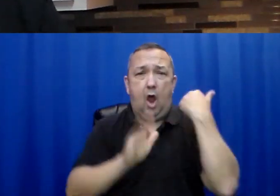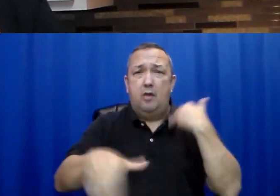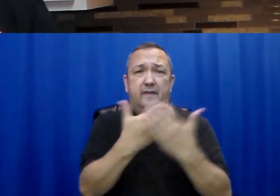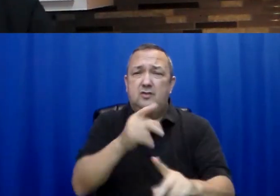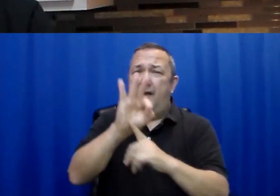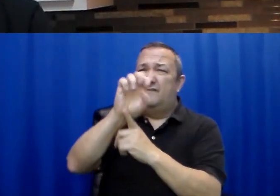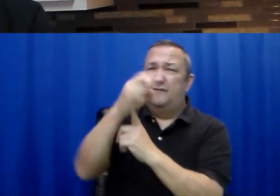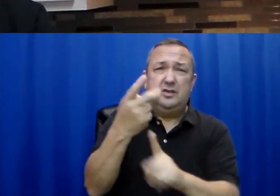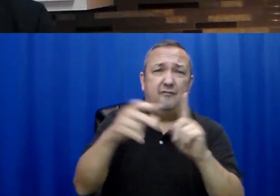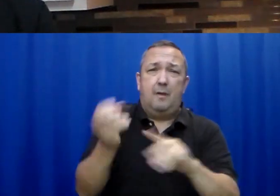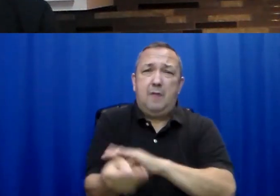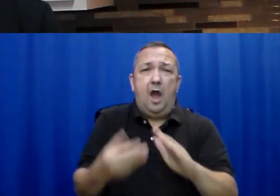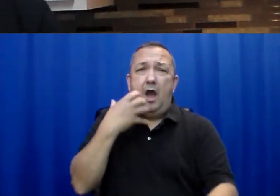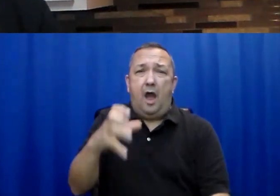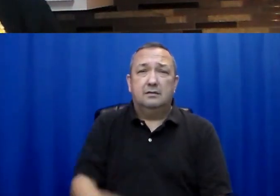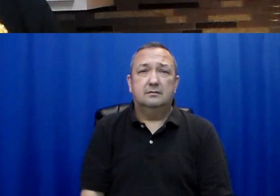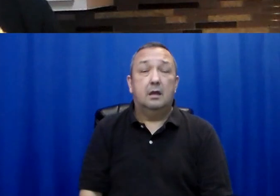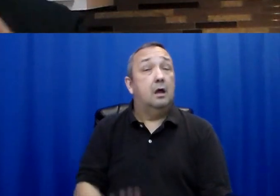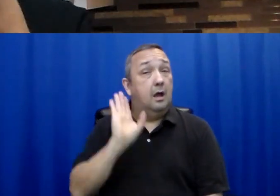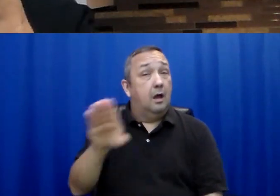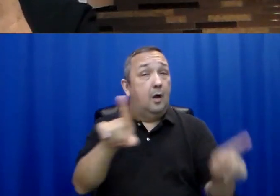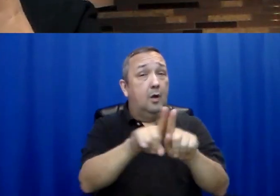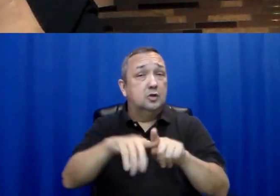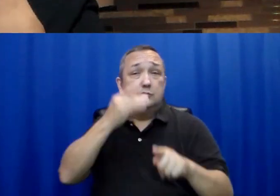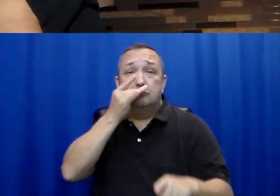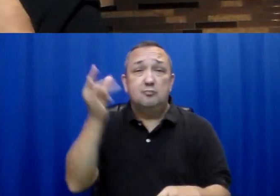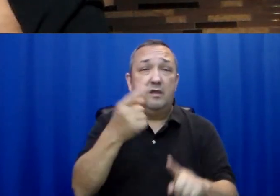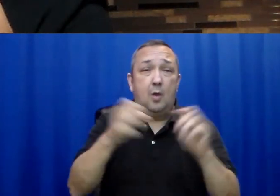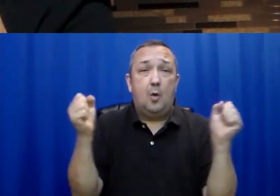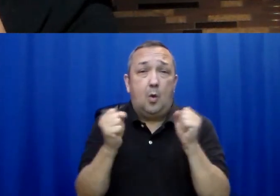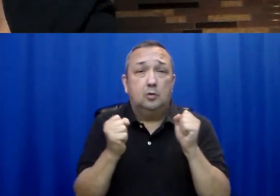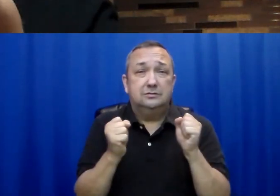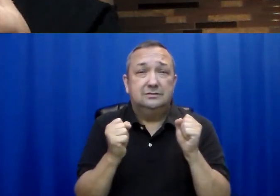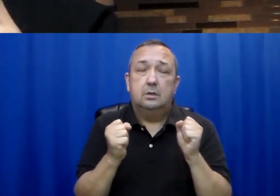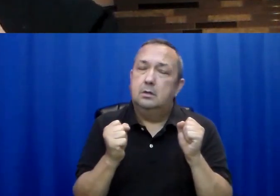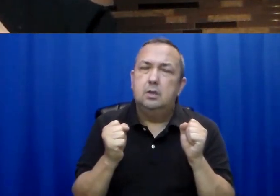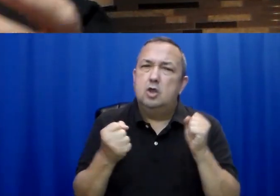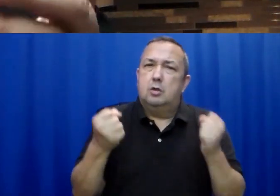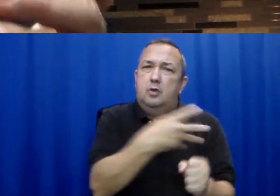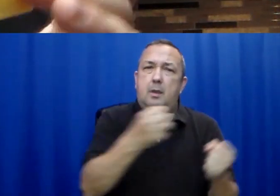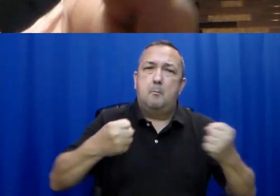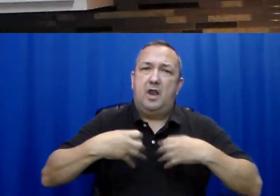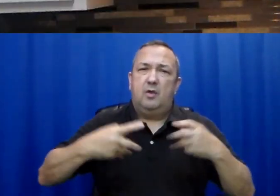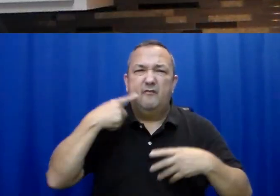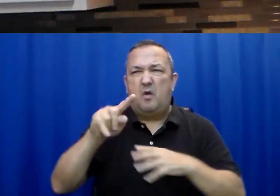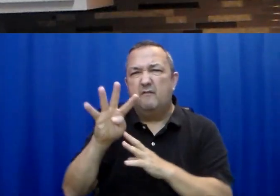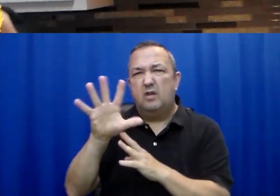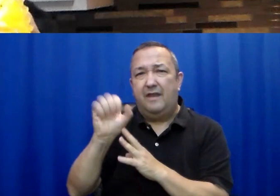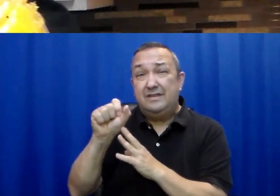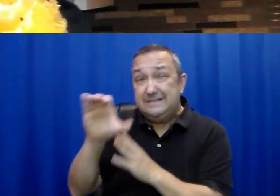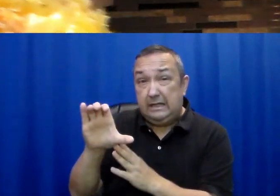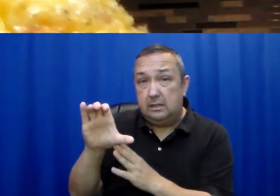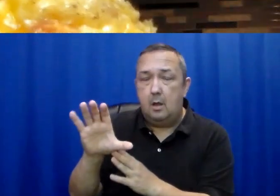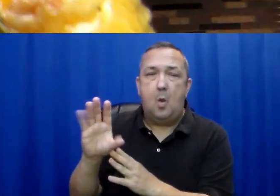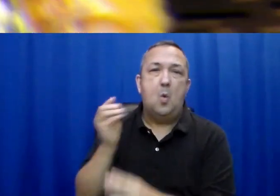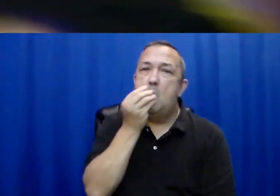fresh out of the oven. They're also great right out of the fridge cold, but you can zap them in the microwave for about 45 seconds